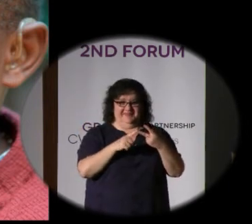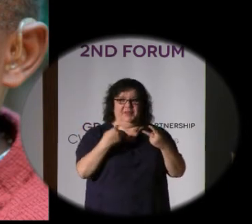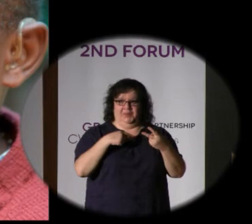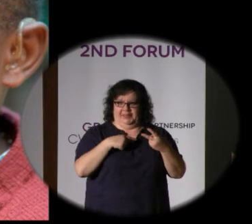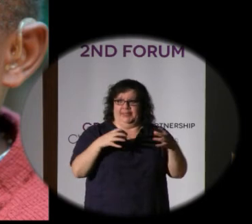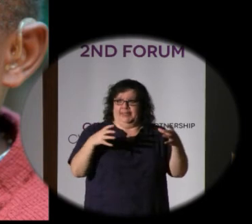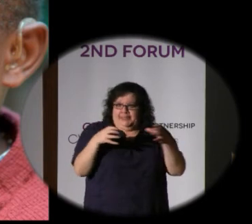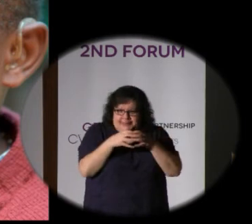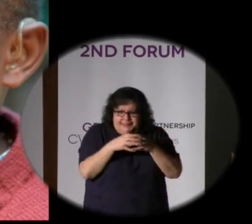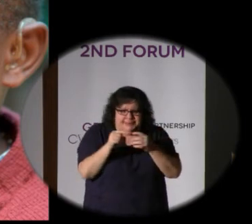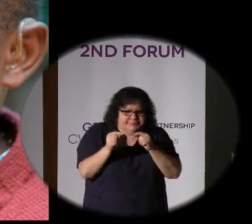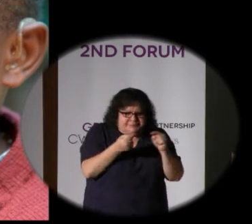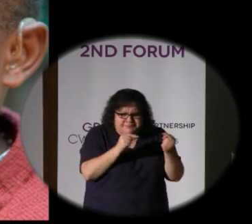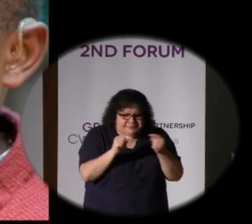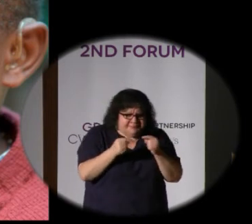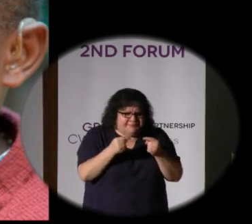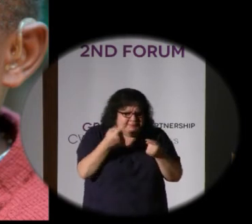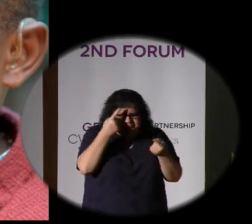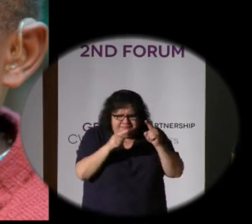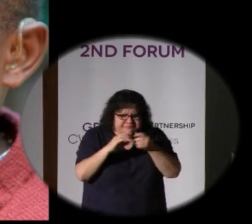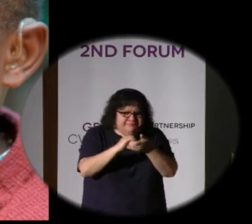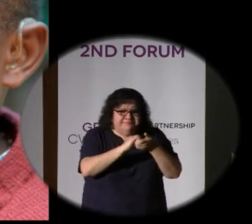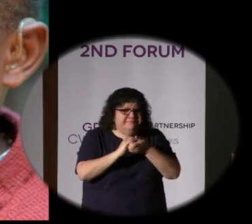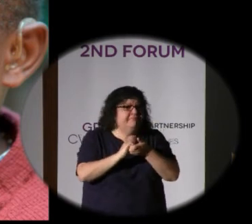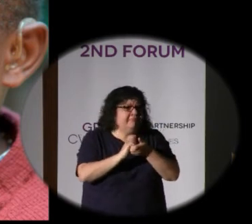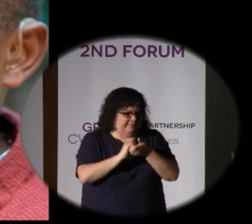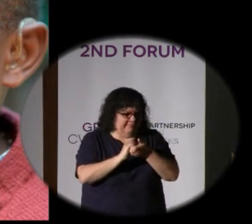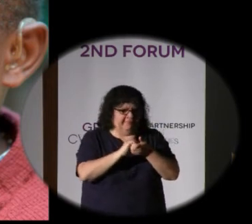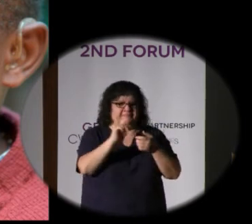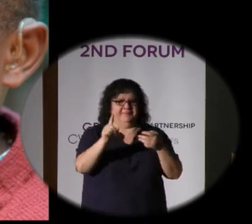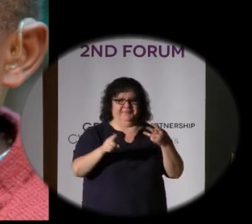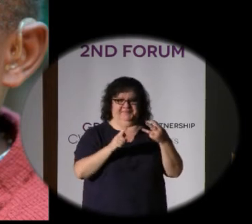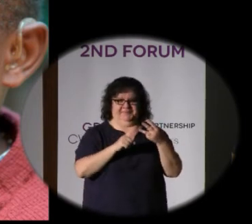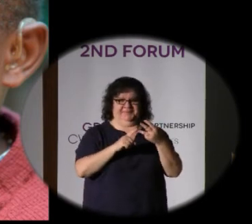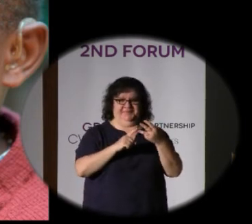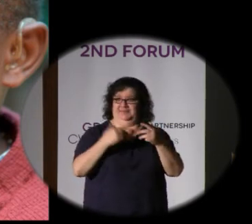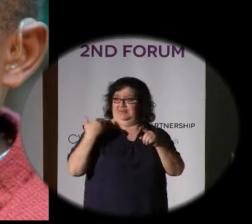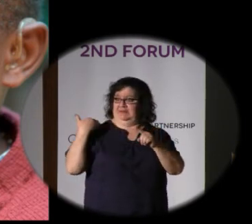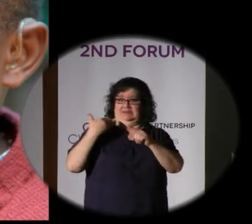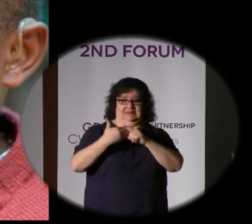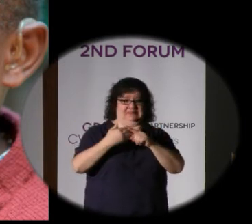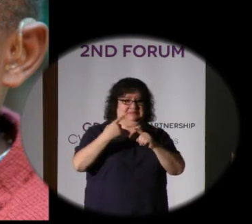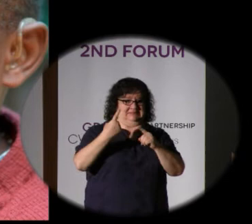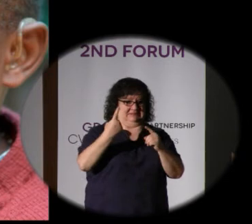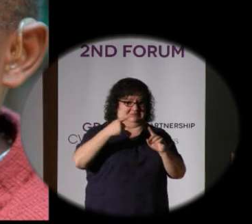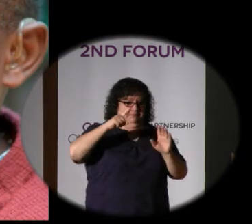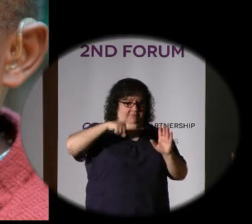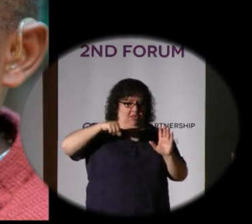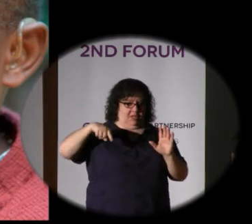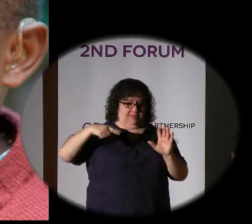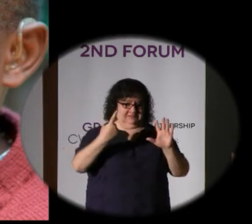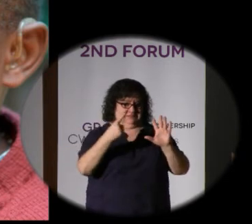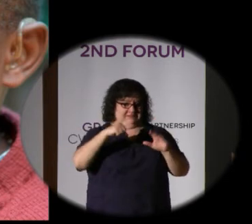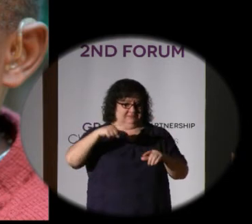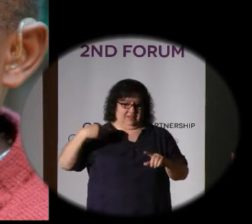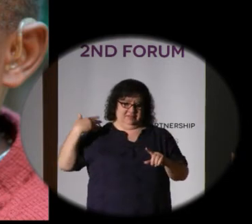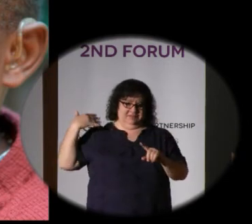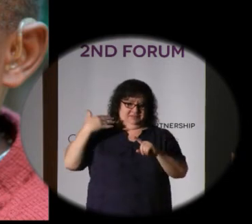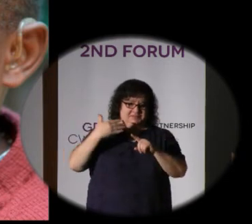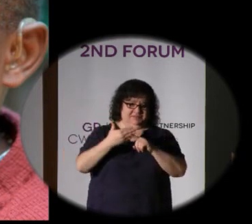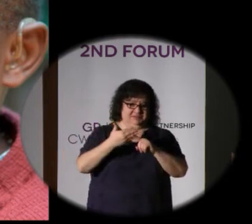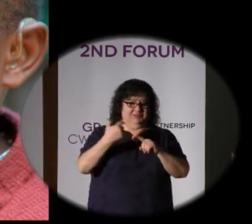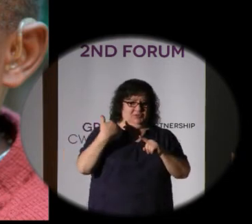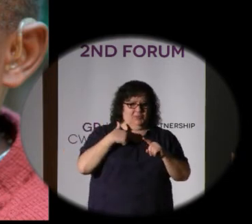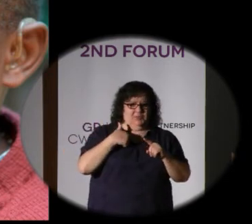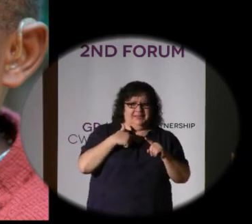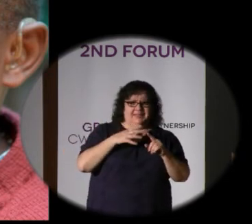We have made a final draft, last 6 months we worked, UNICEF and WHO worked very closely to